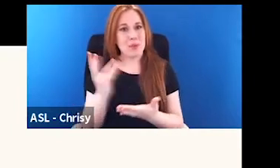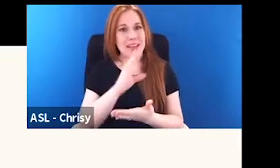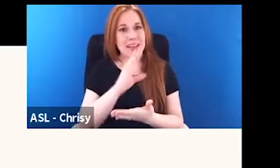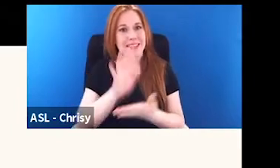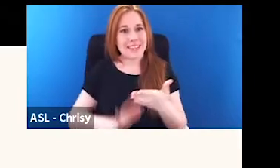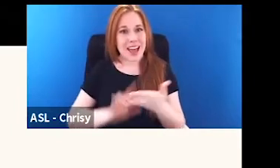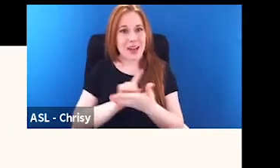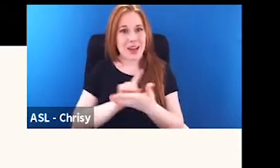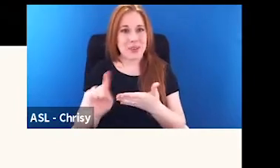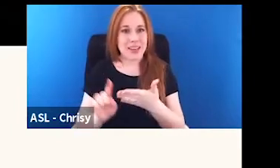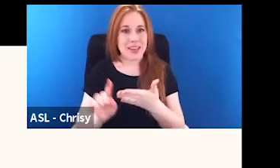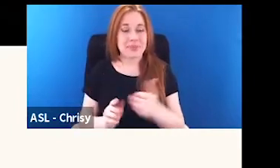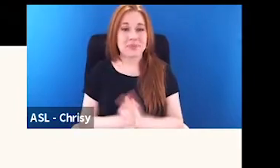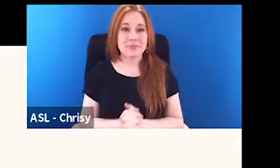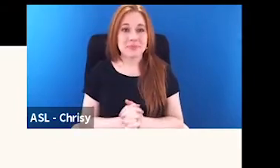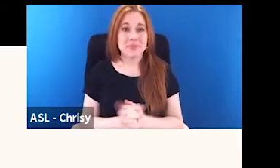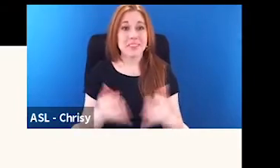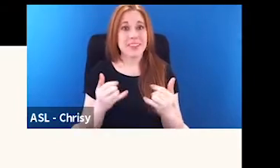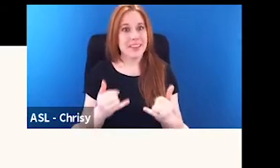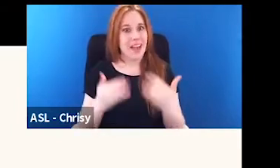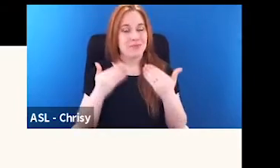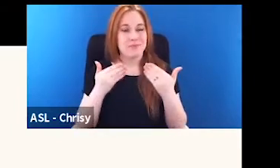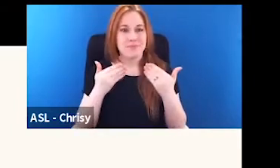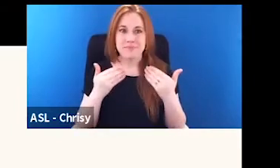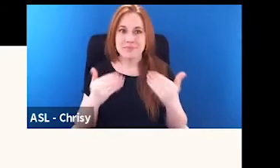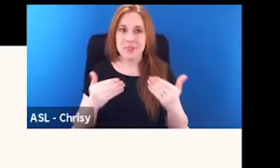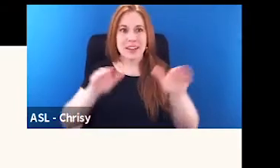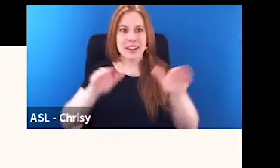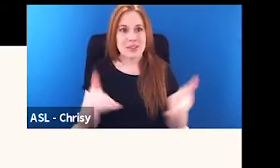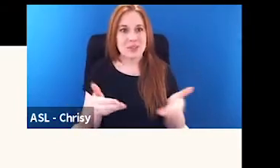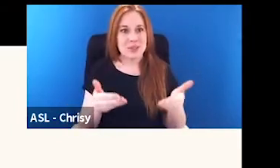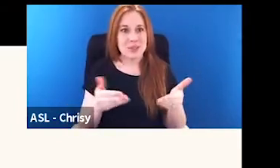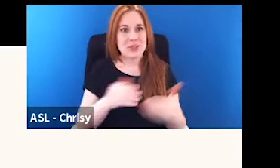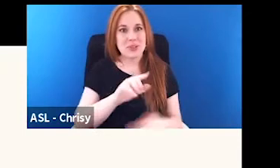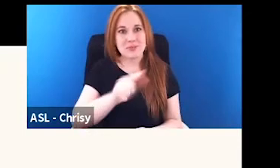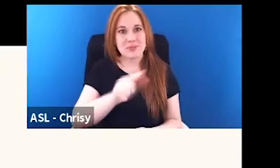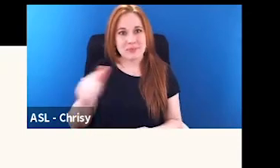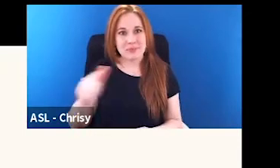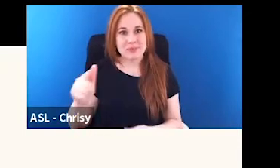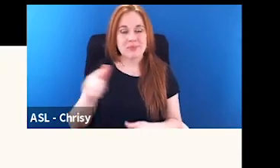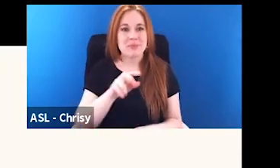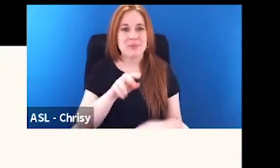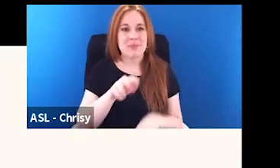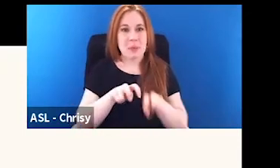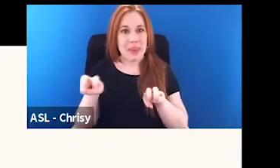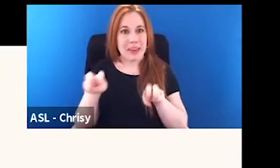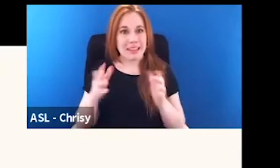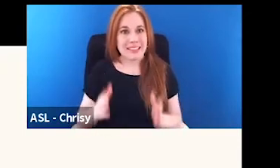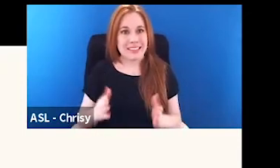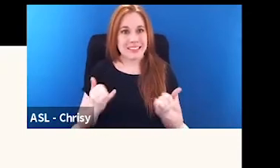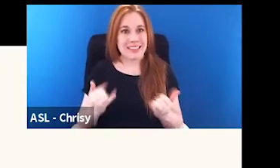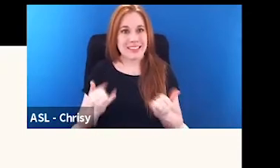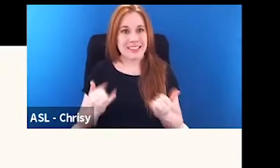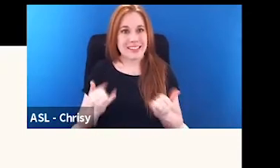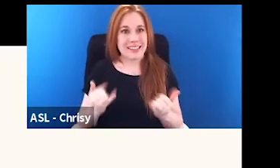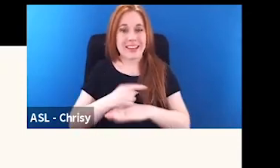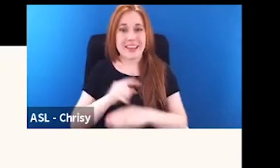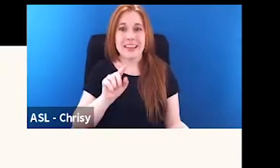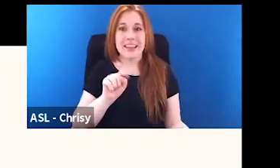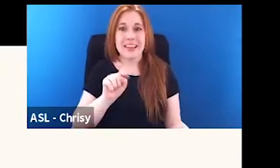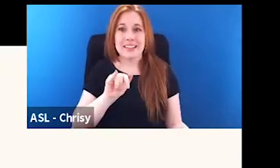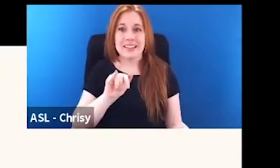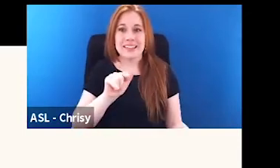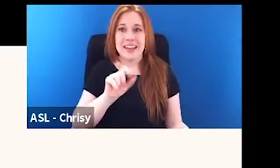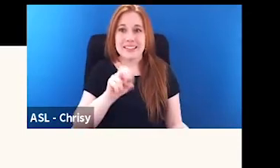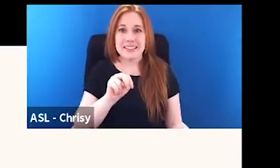So without further ado, I'd like to go ahead and introduce our panelists for today. We have Tysonn Betts,